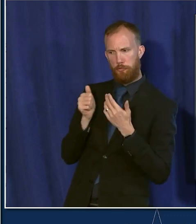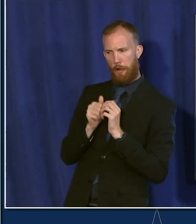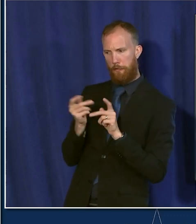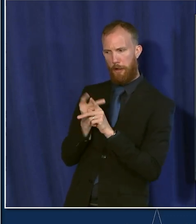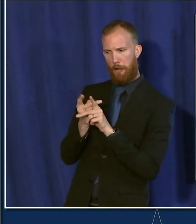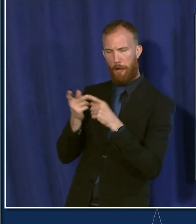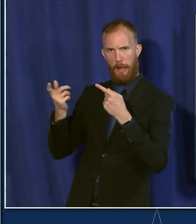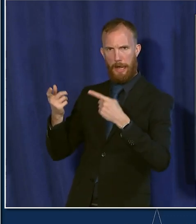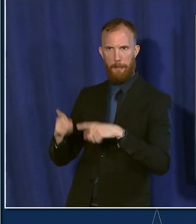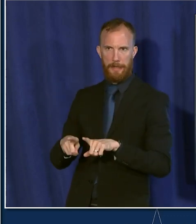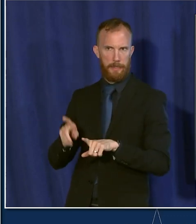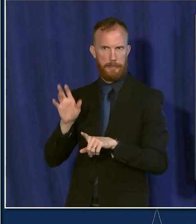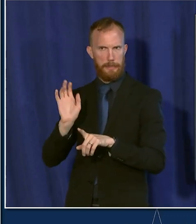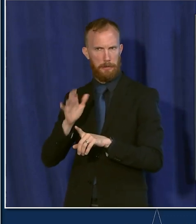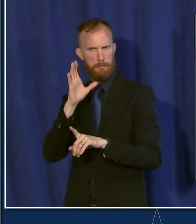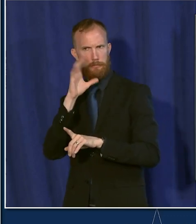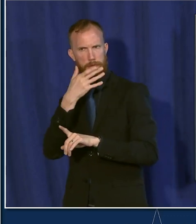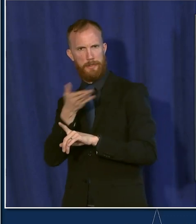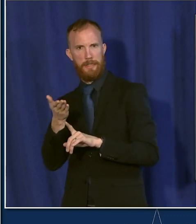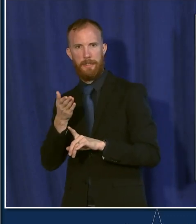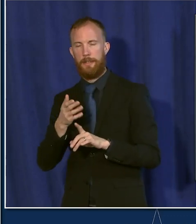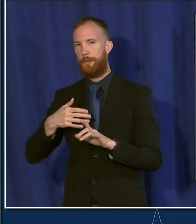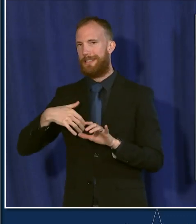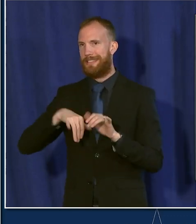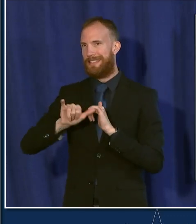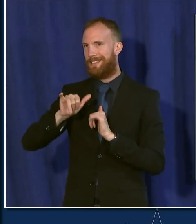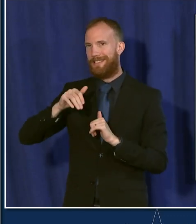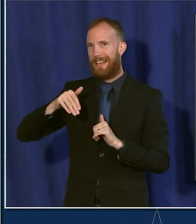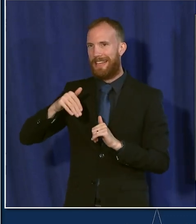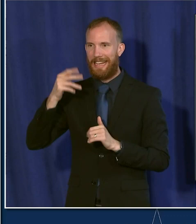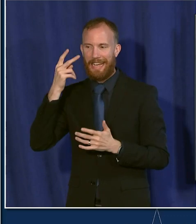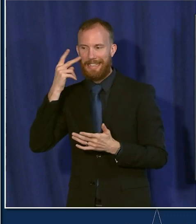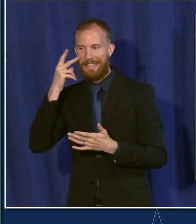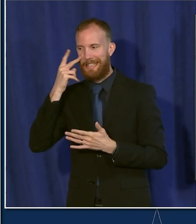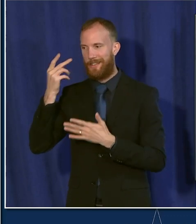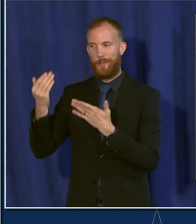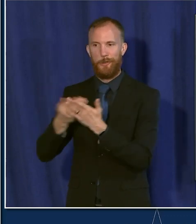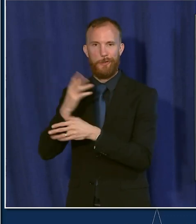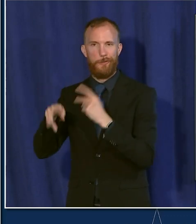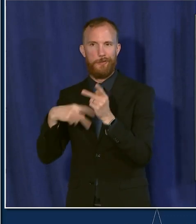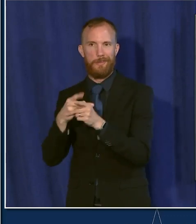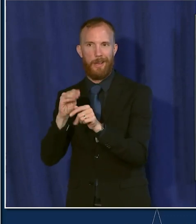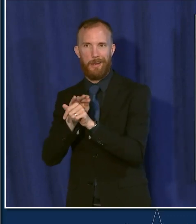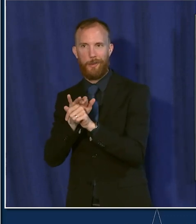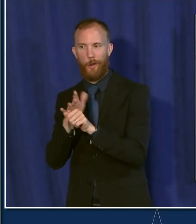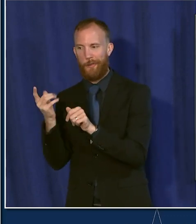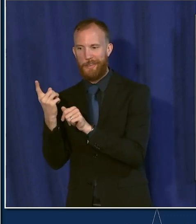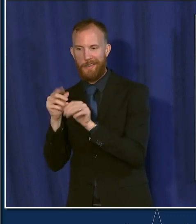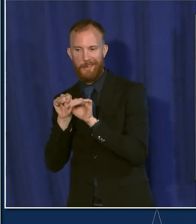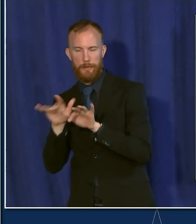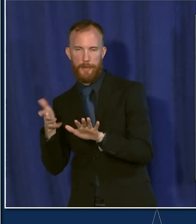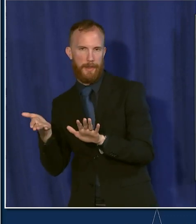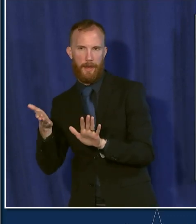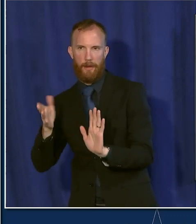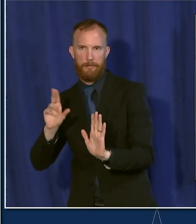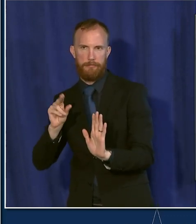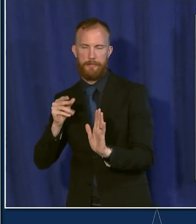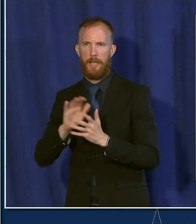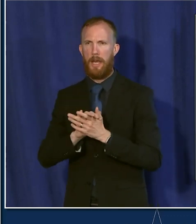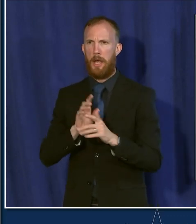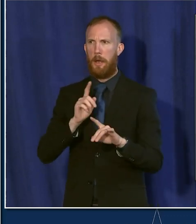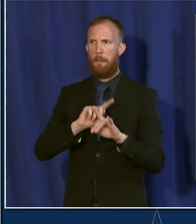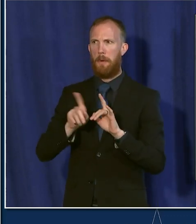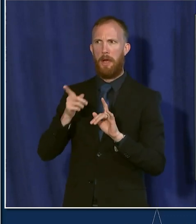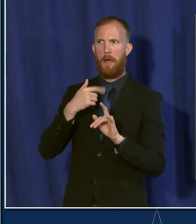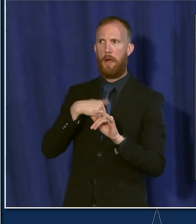has not been sequencing that has come out from that has suggested a different variant that I'm aware of at this point, certainly. But we've followed up